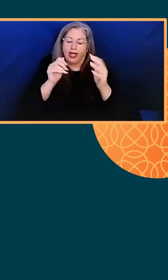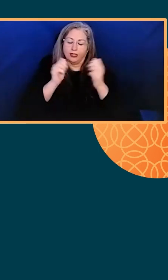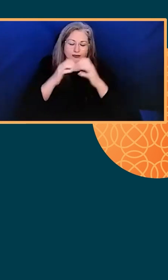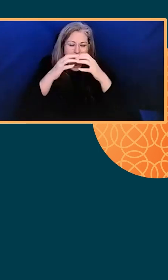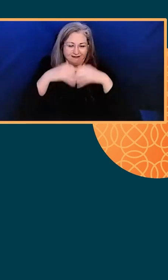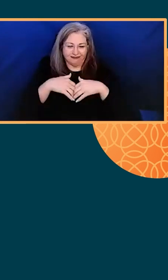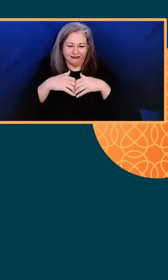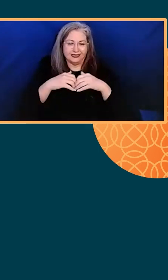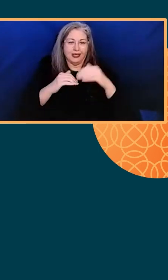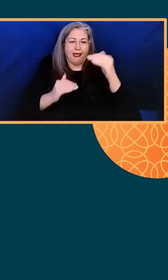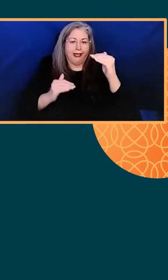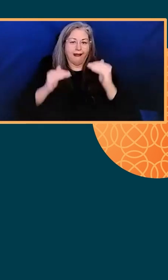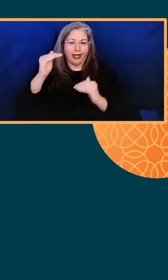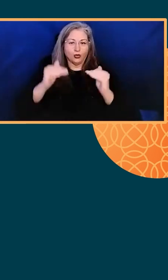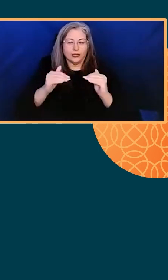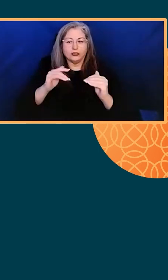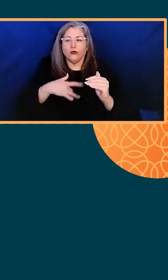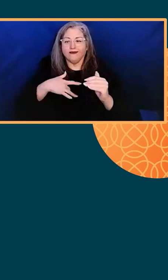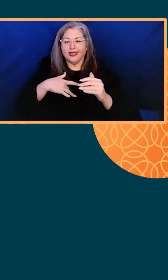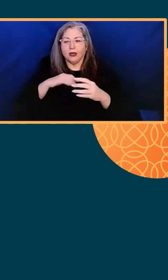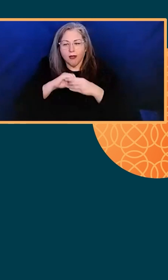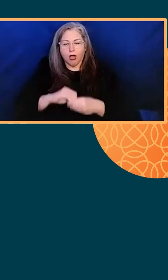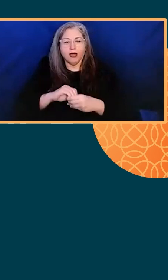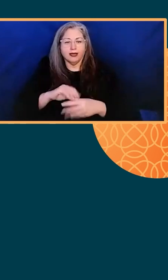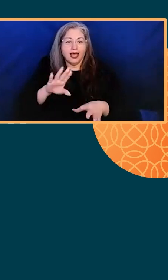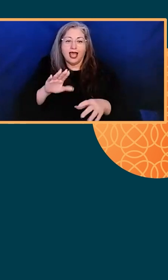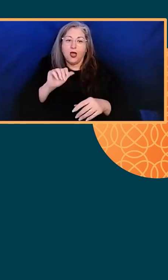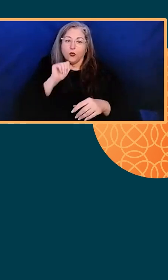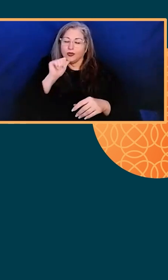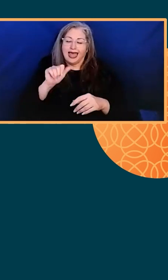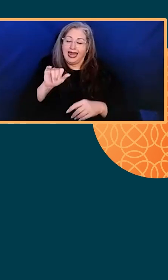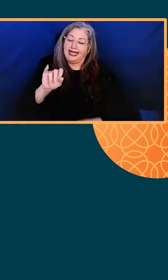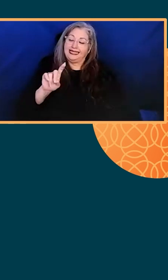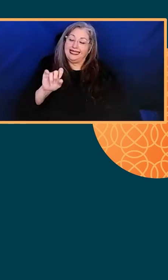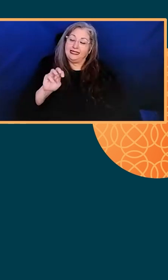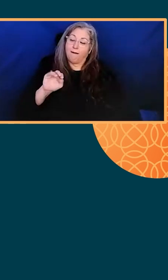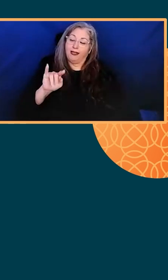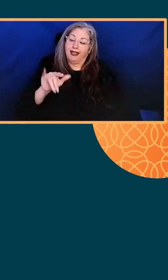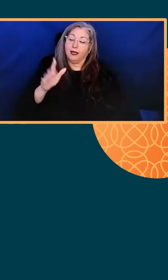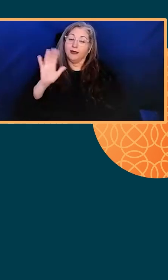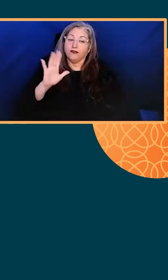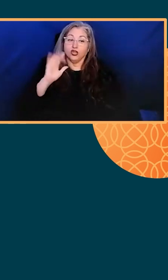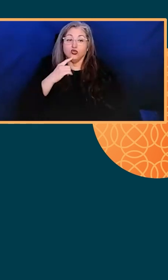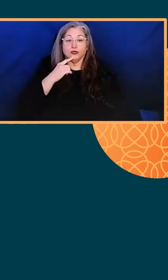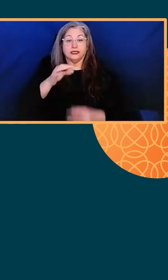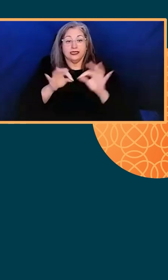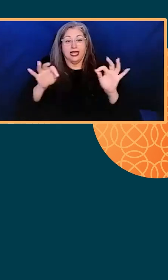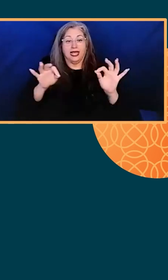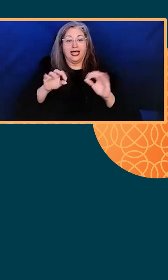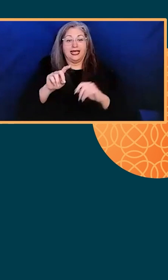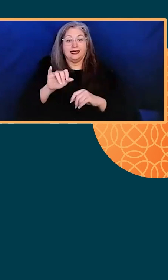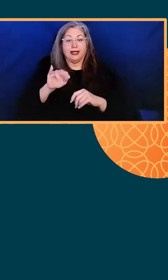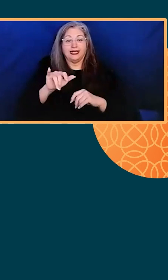inequities, fueling belonging. And it used to not be dismantling inequities. It actually used to say